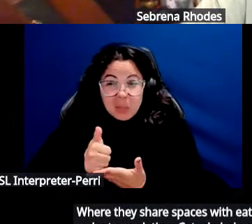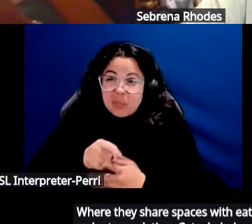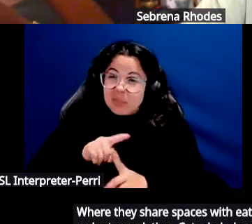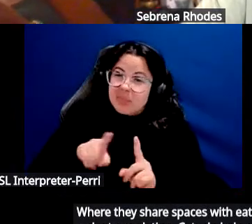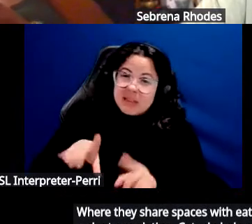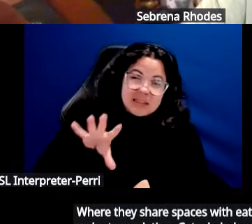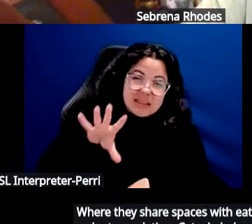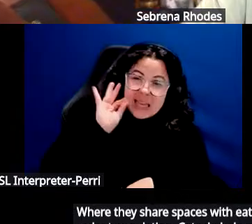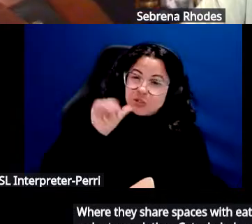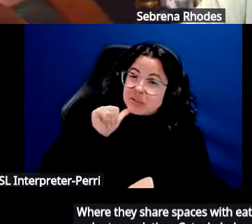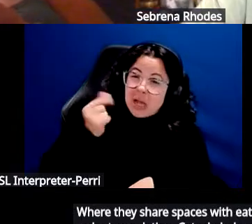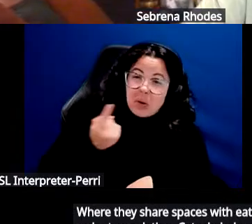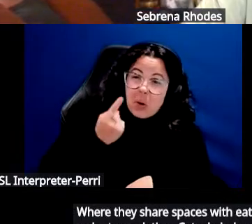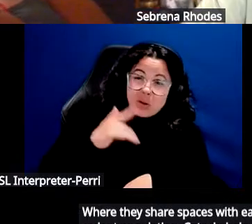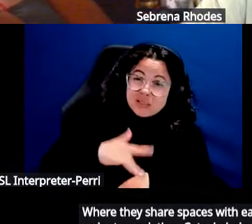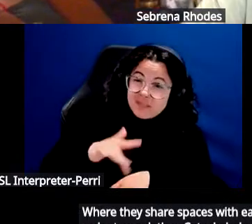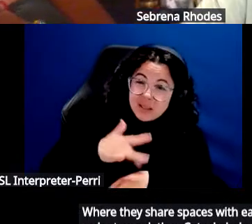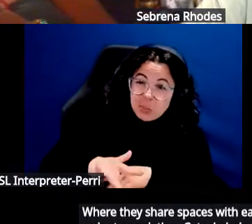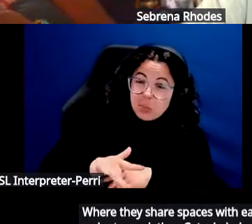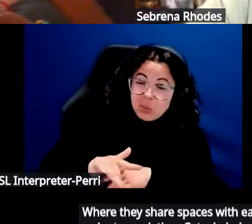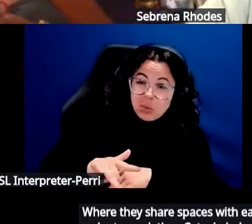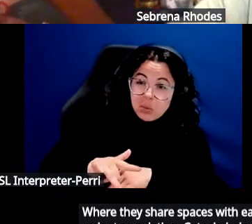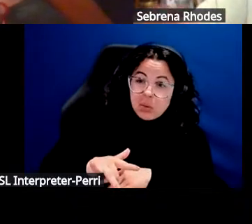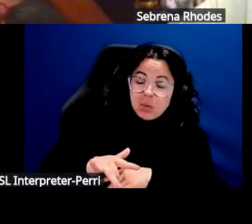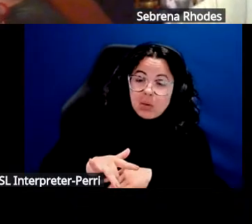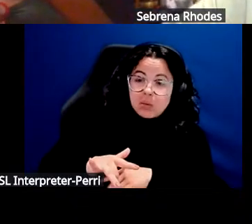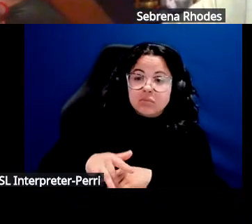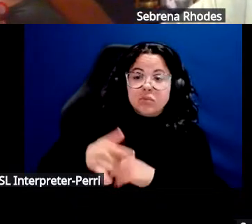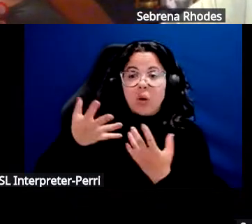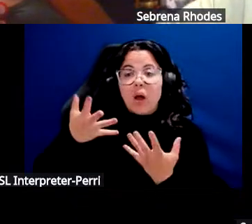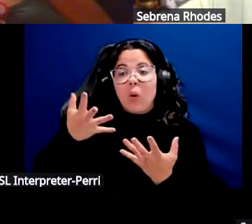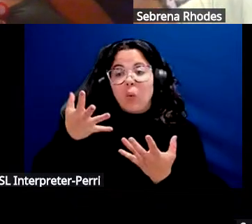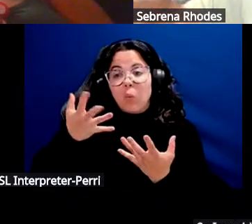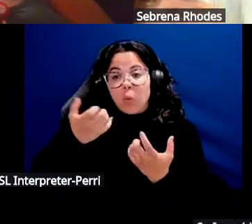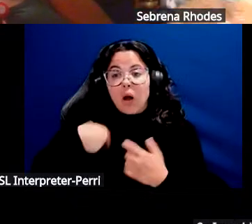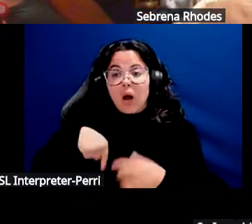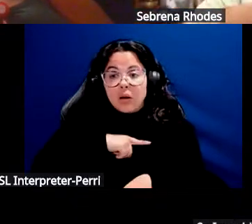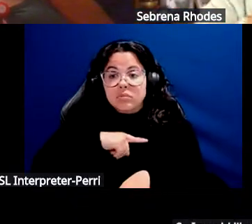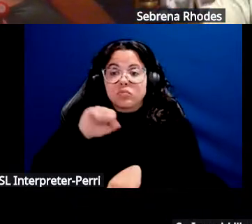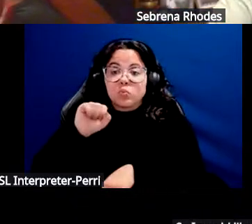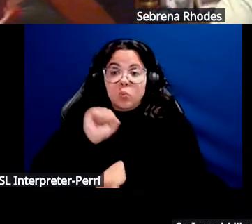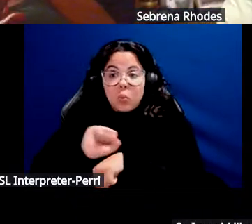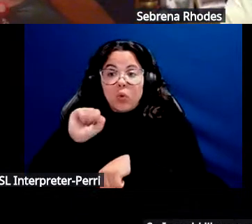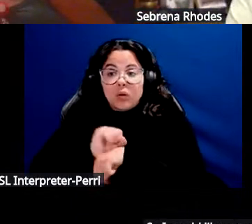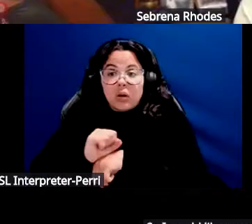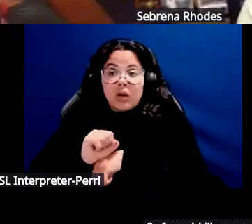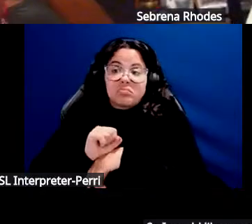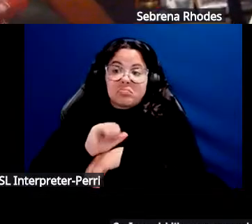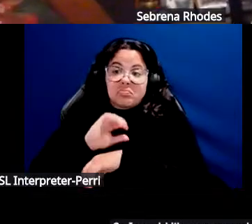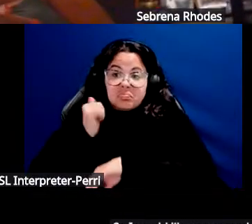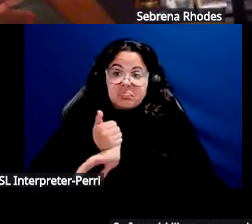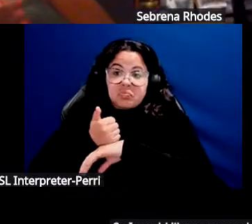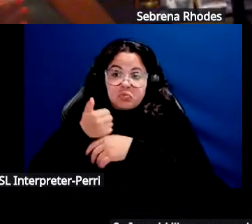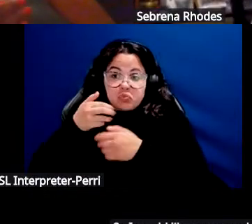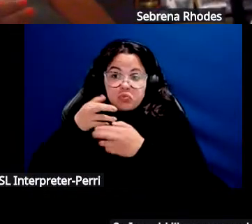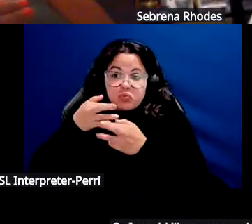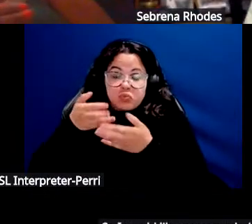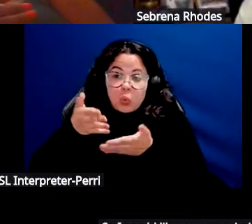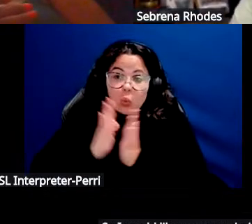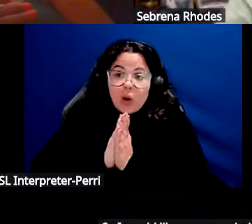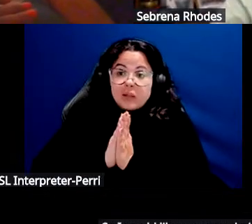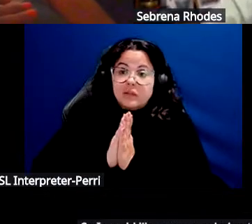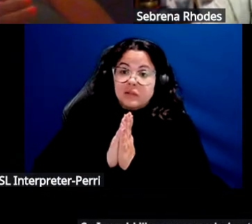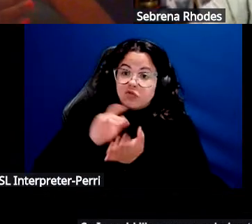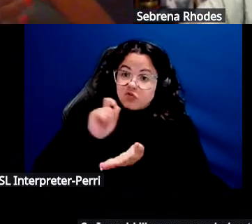not always available. So I would like our commission to work on making this request and making a